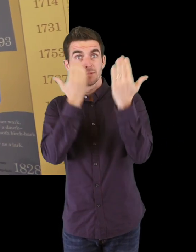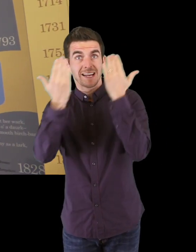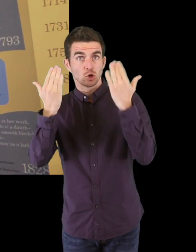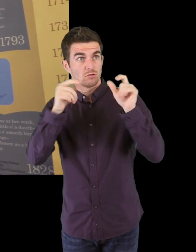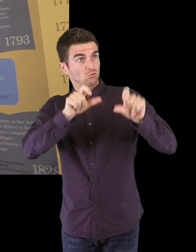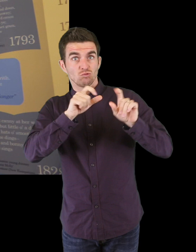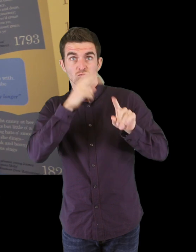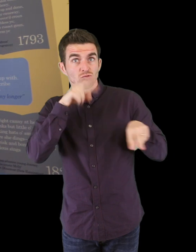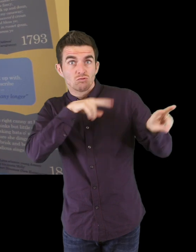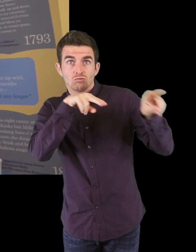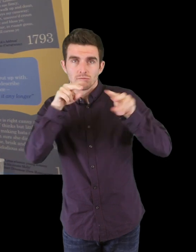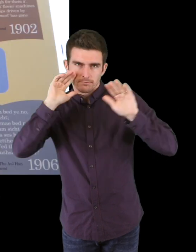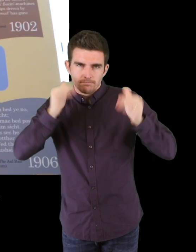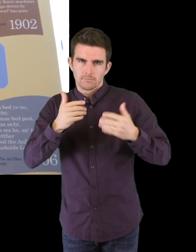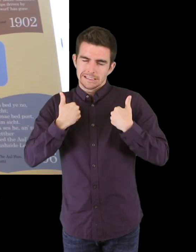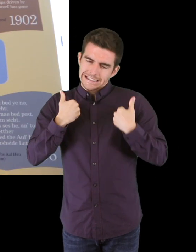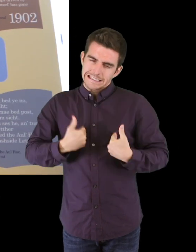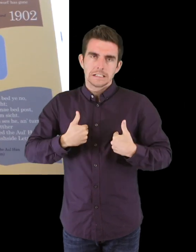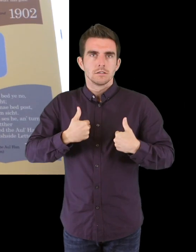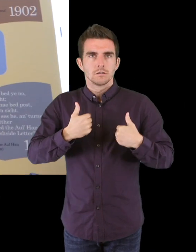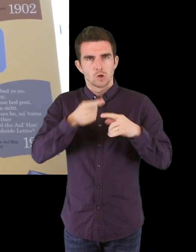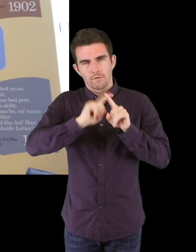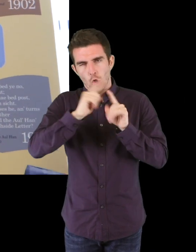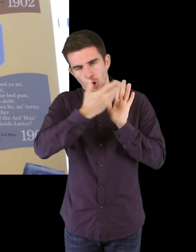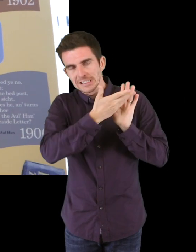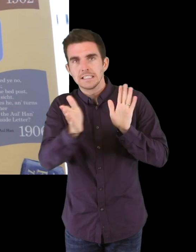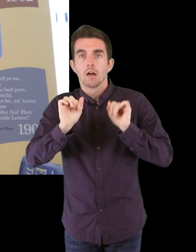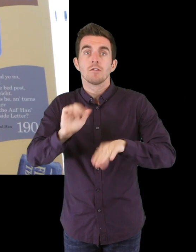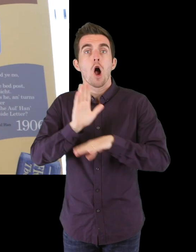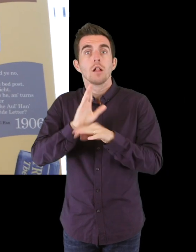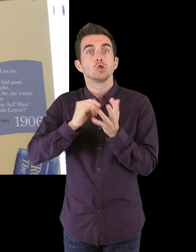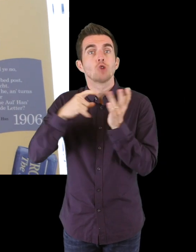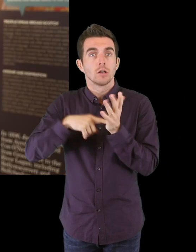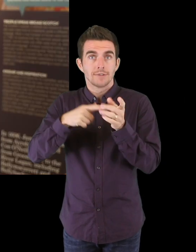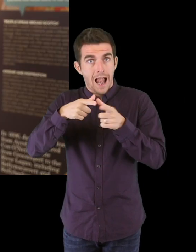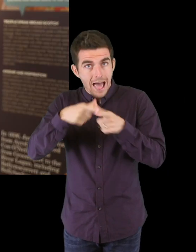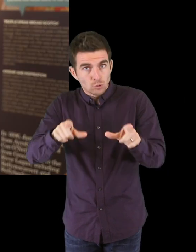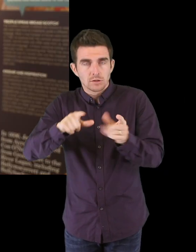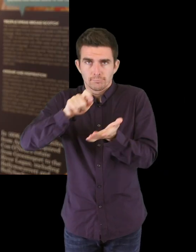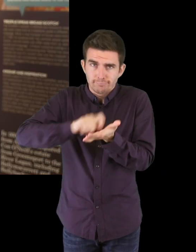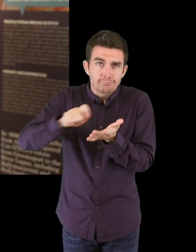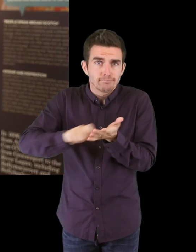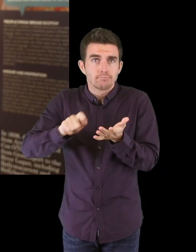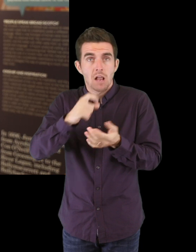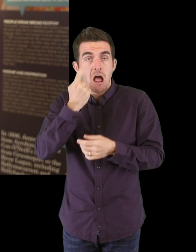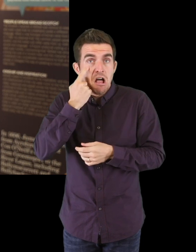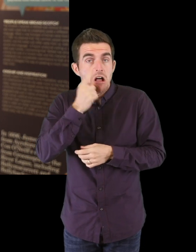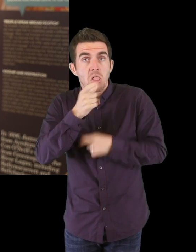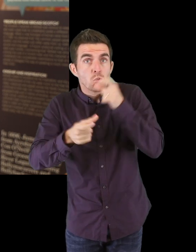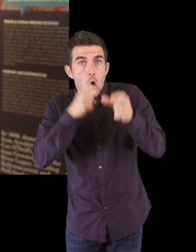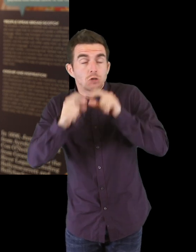permanent display in the Discover Ulster-Scots Centre focuses on the rich diversity of the Ulster Scots language and its written